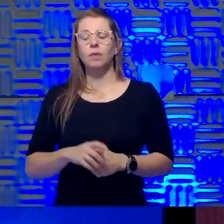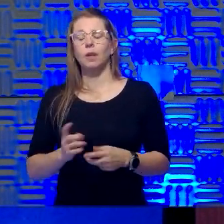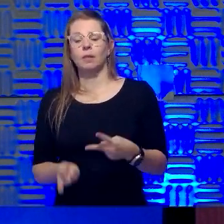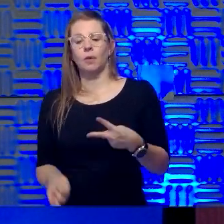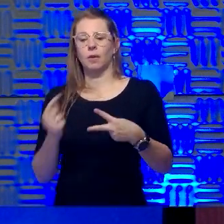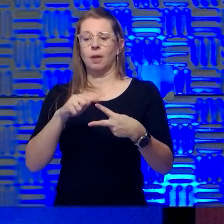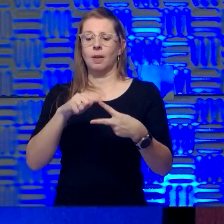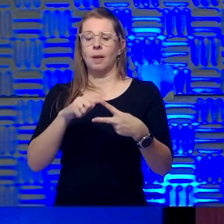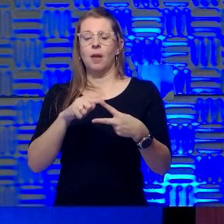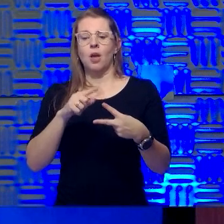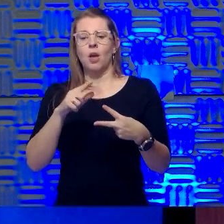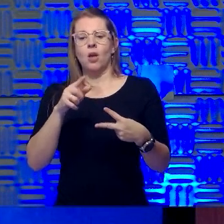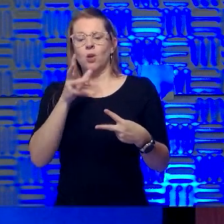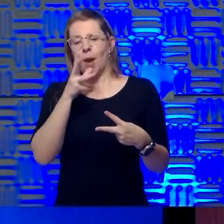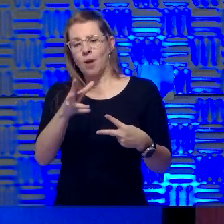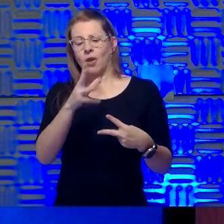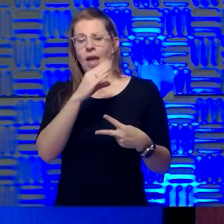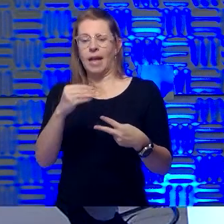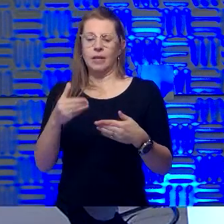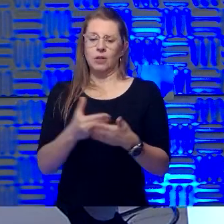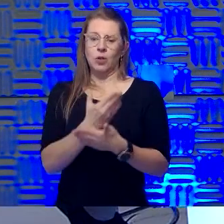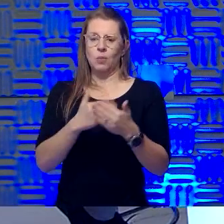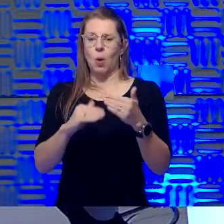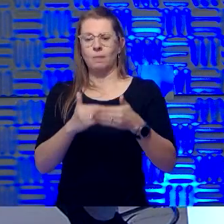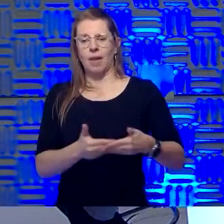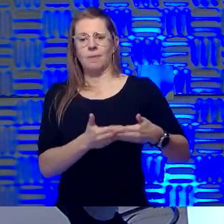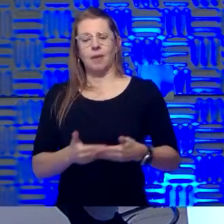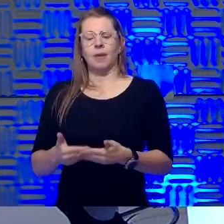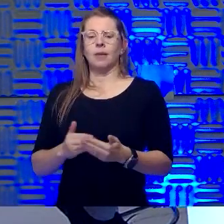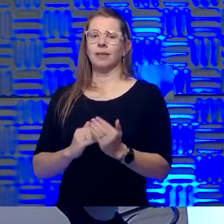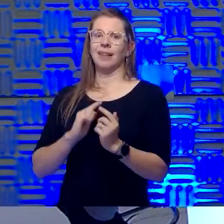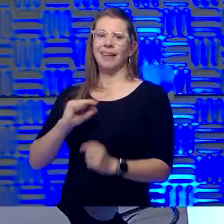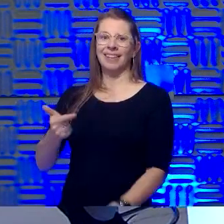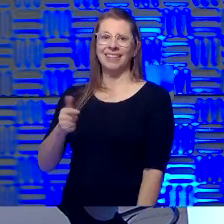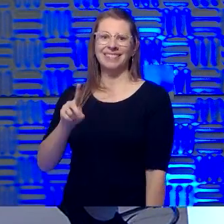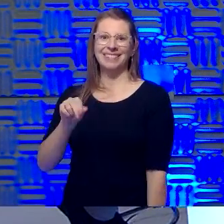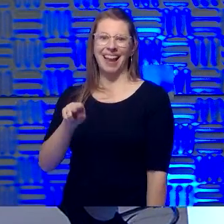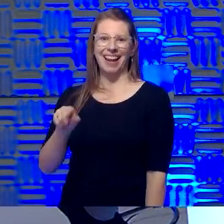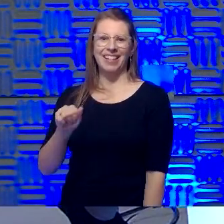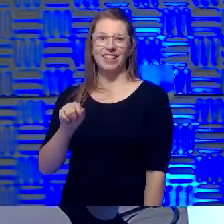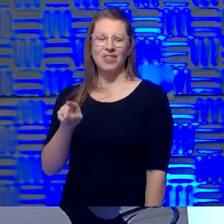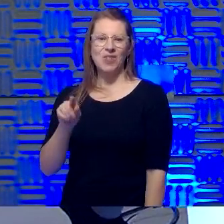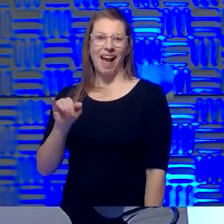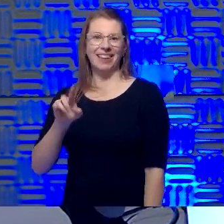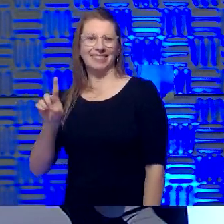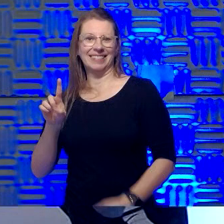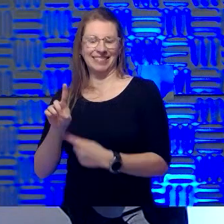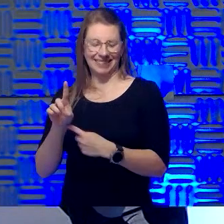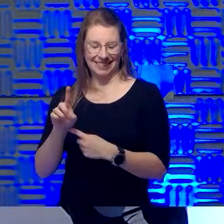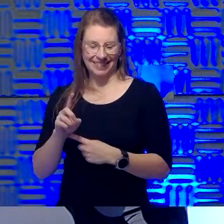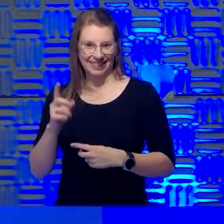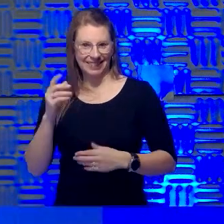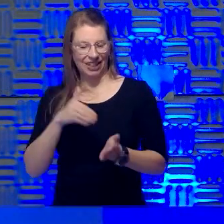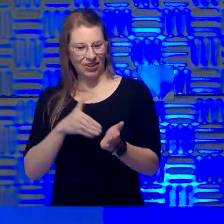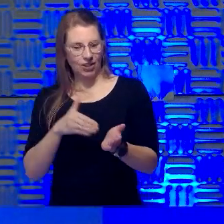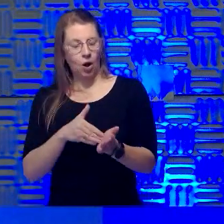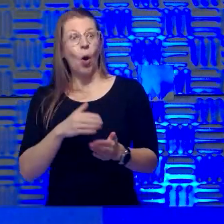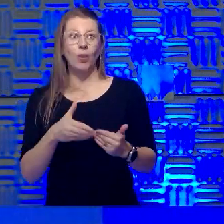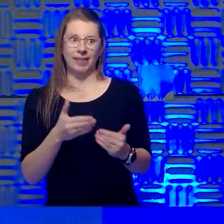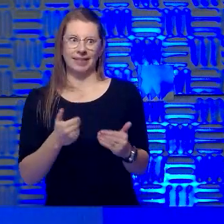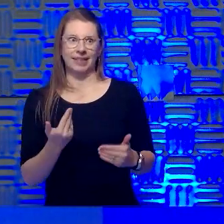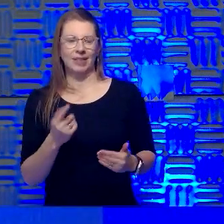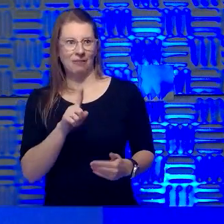and newborn. Holy cow. Gosh. All right, Dana. That's up your alley, buddy. You're the ID doctor. It's an easy one. So again, I